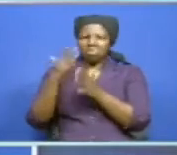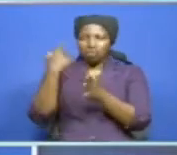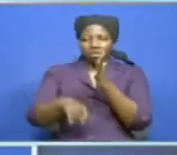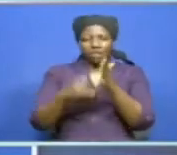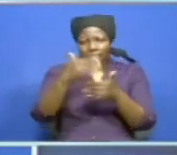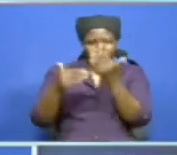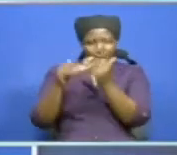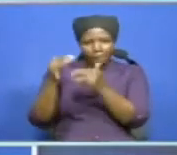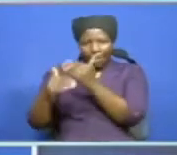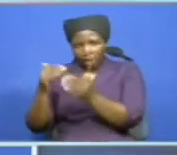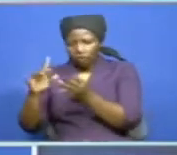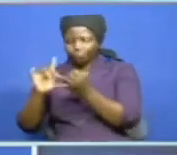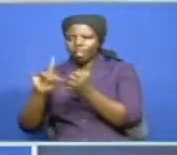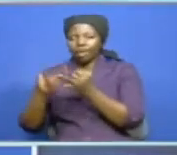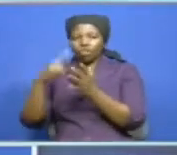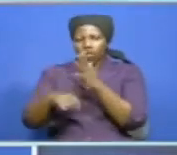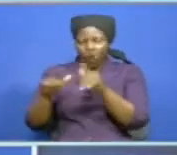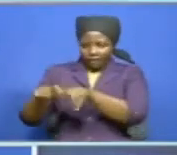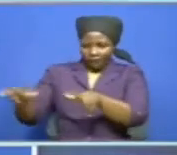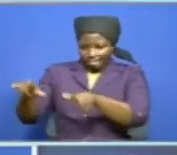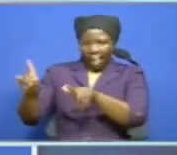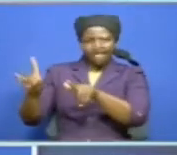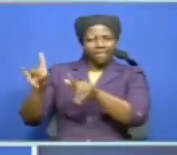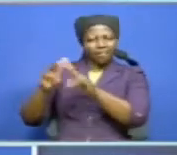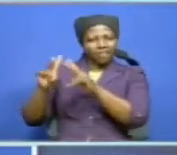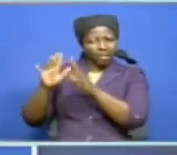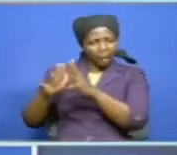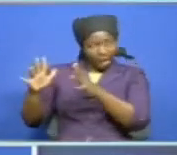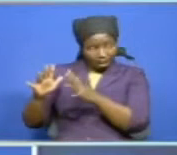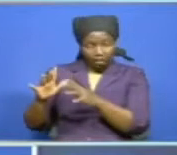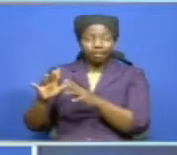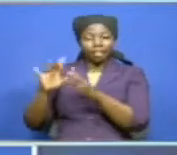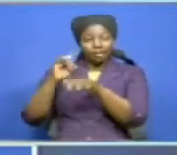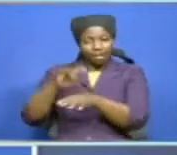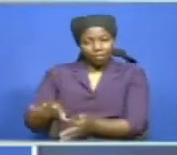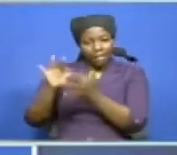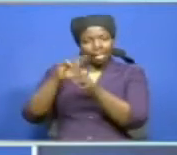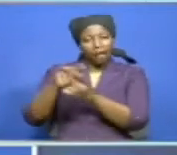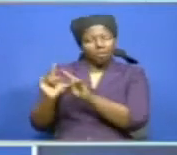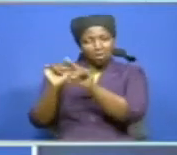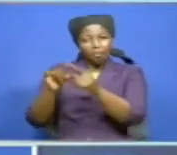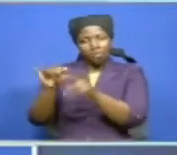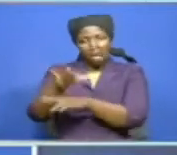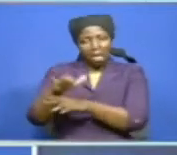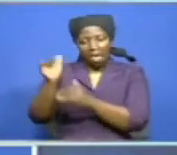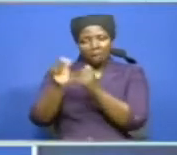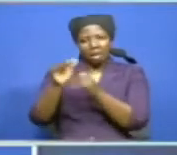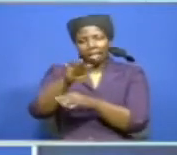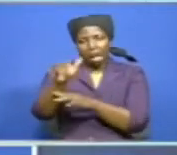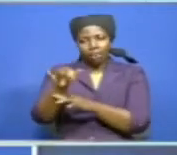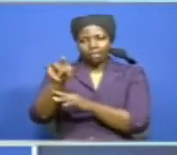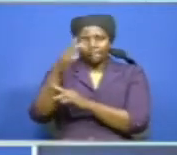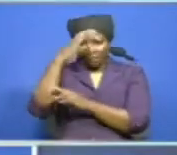of land itself is quite exorbitant, especially when you come to areas that are near towns. And this